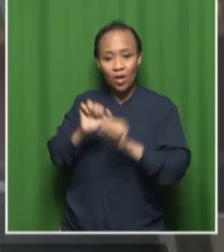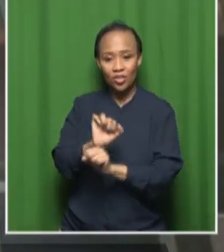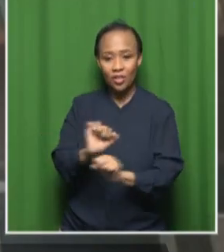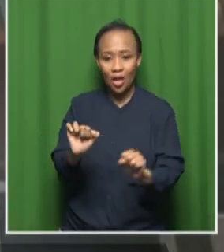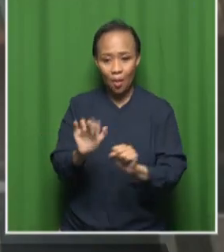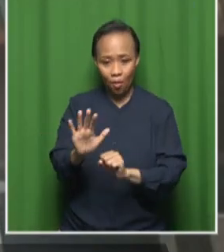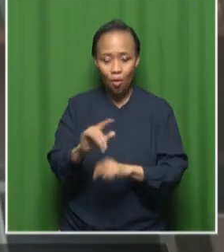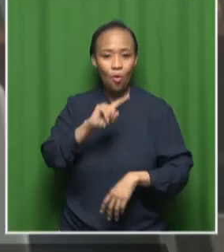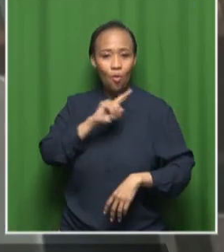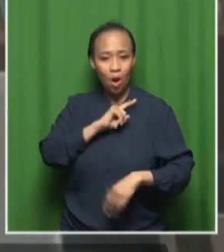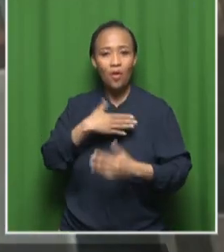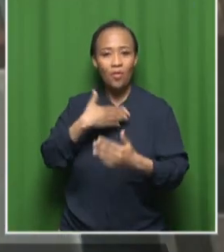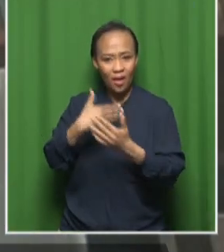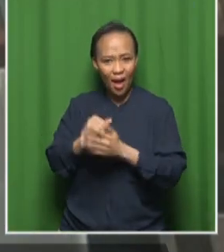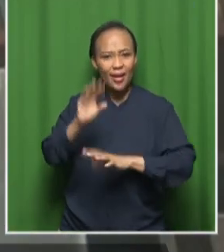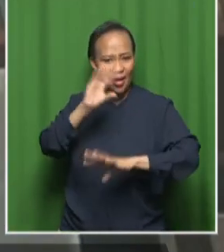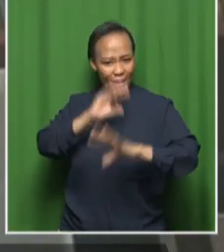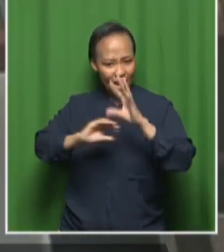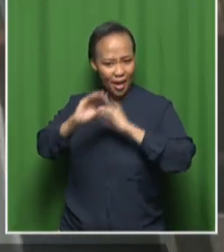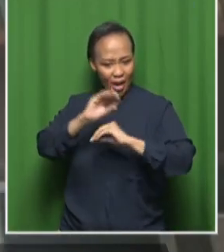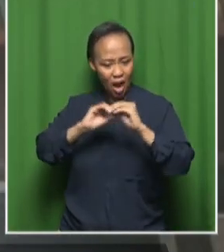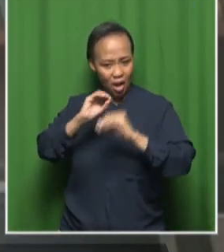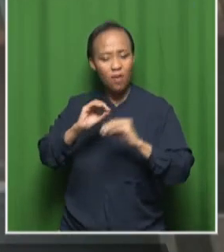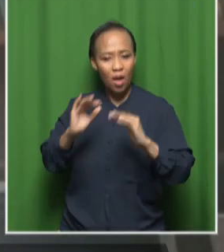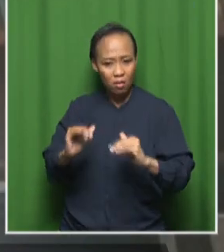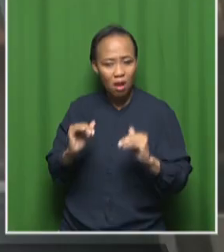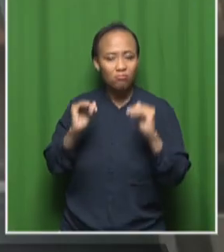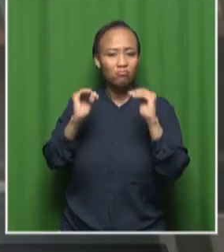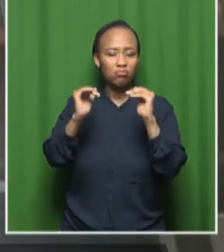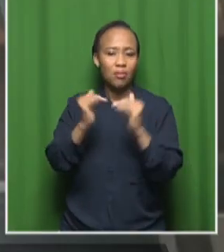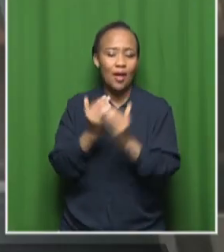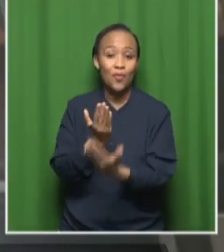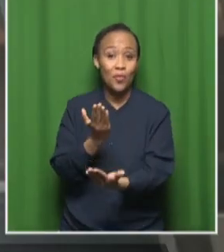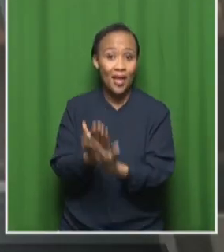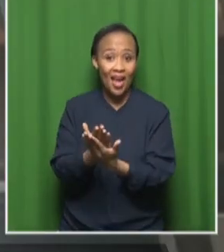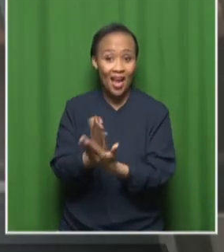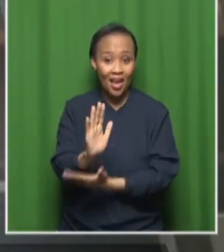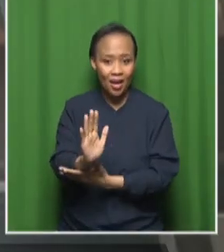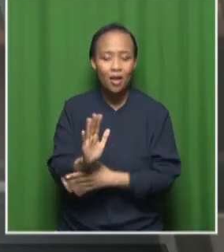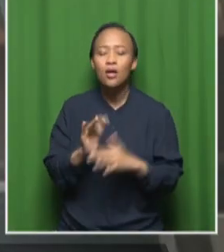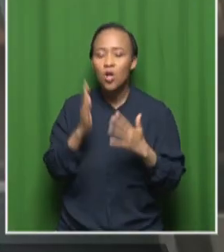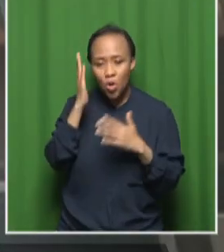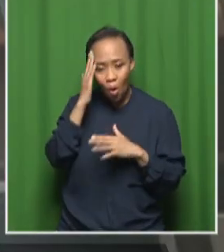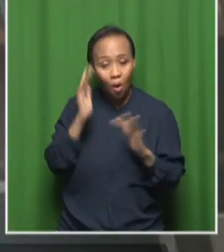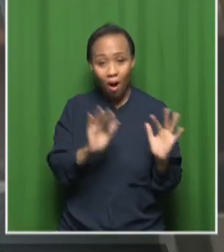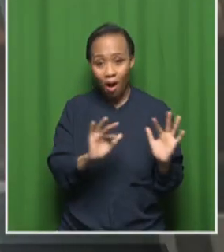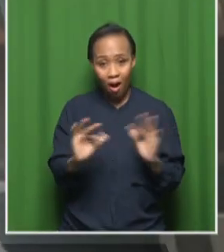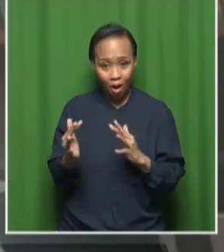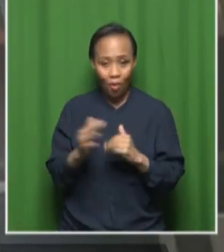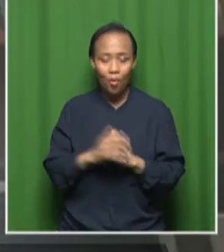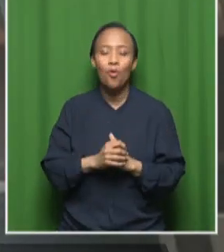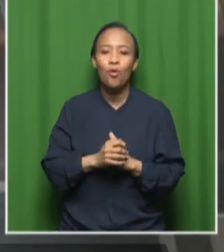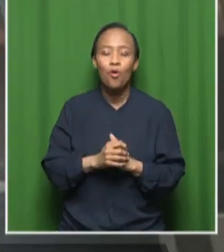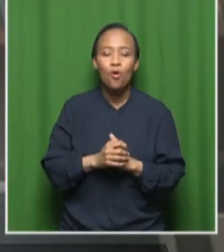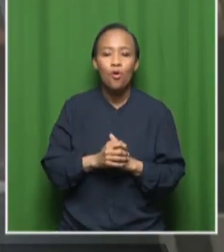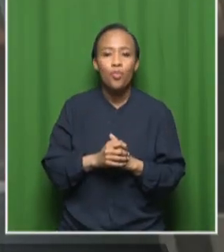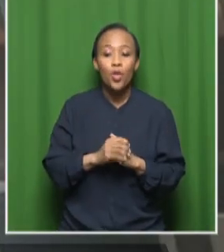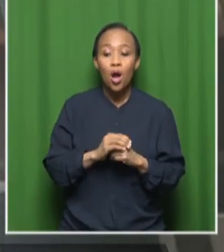learning capacity. Yeah. It has been proven, and it is well known, that students do learn best in their